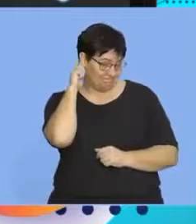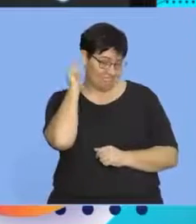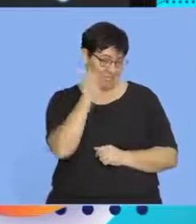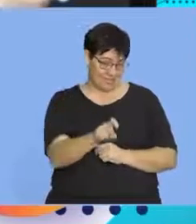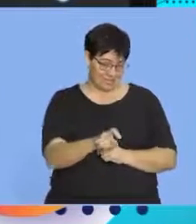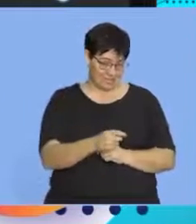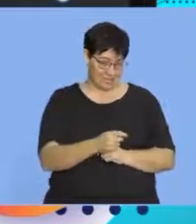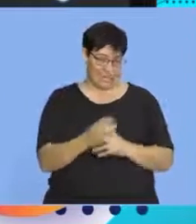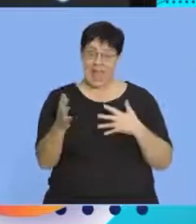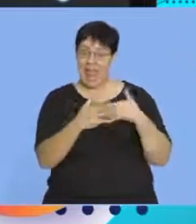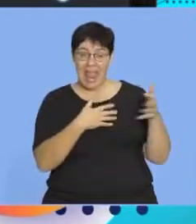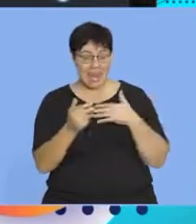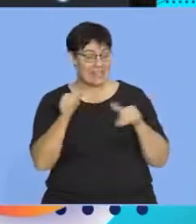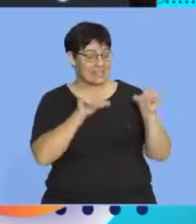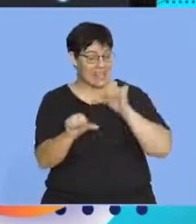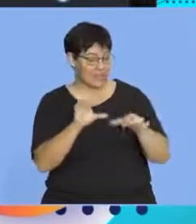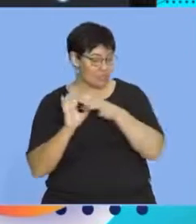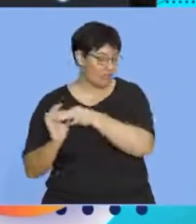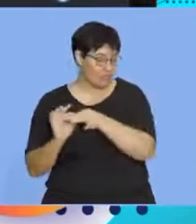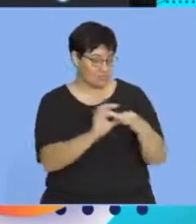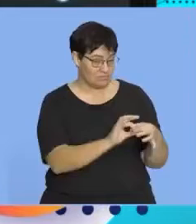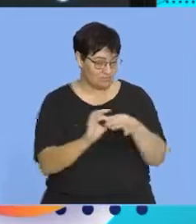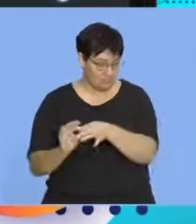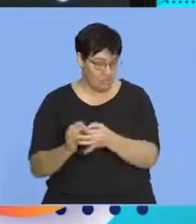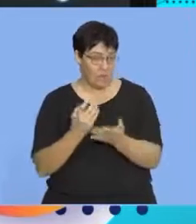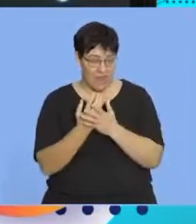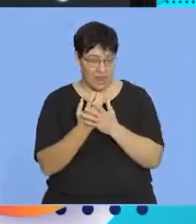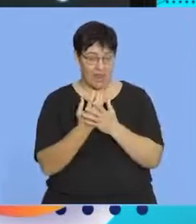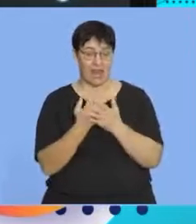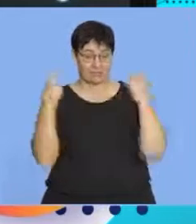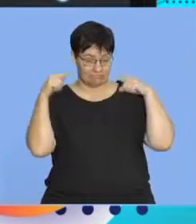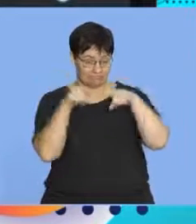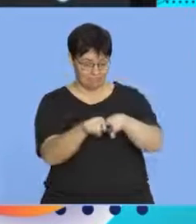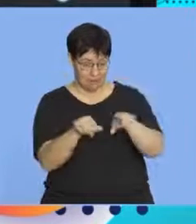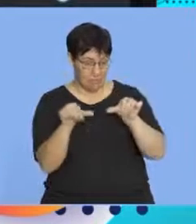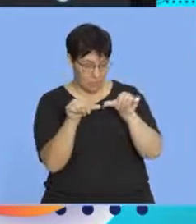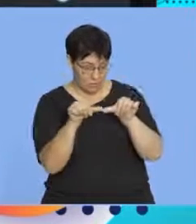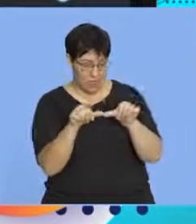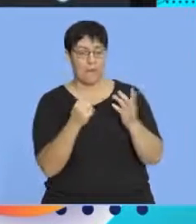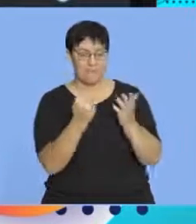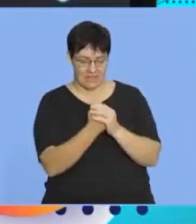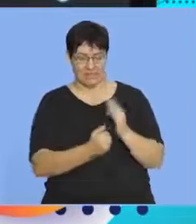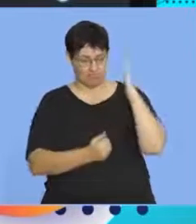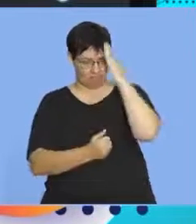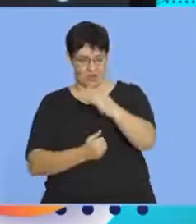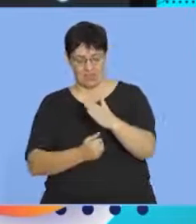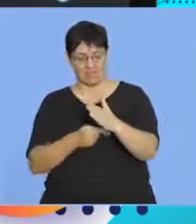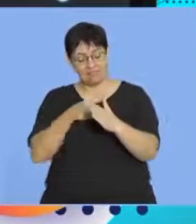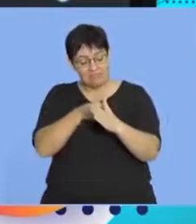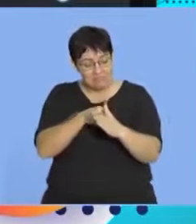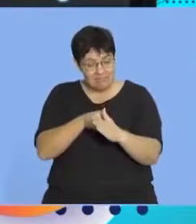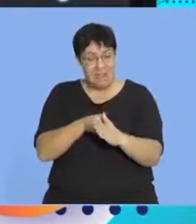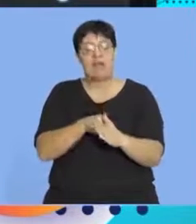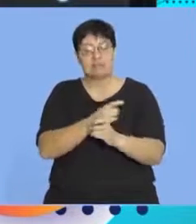because any relationship in science, if we say they're directly proportional, I must get a straight line and